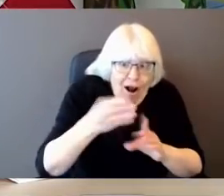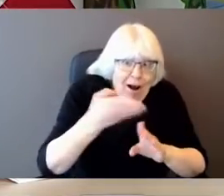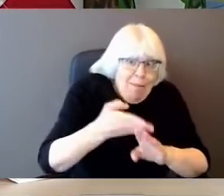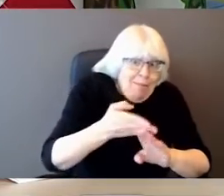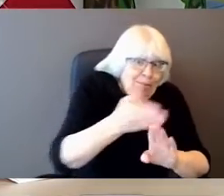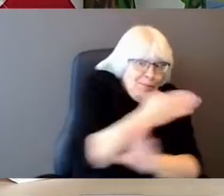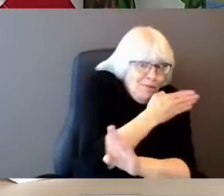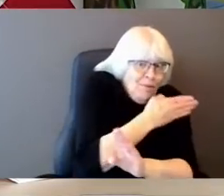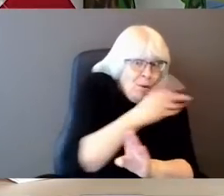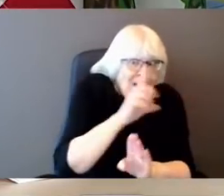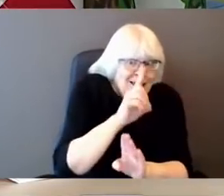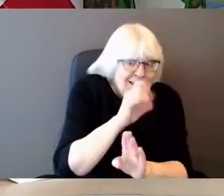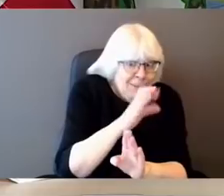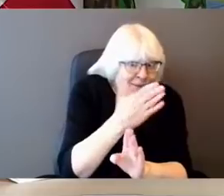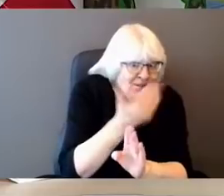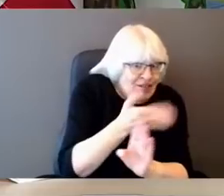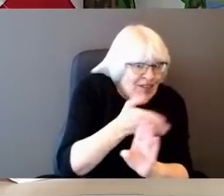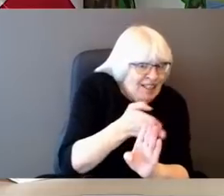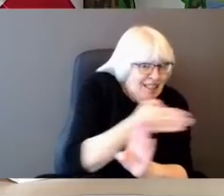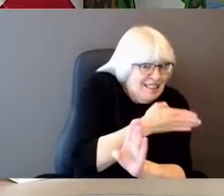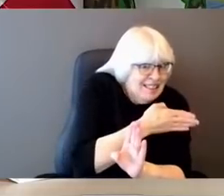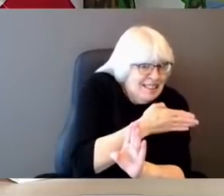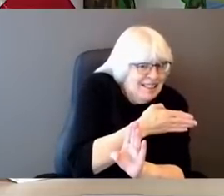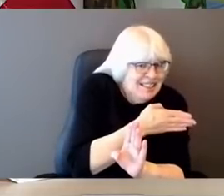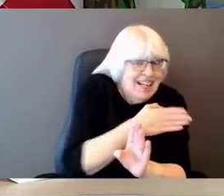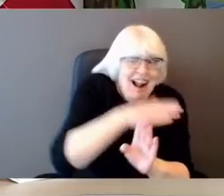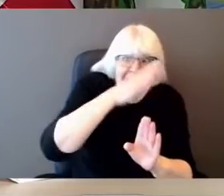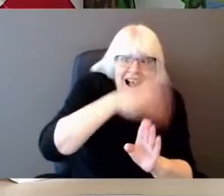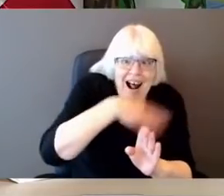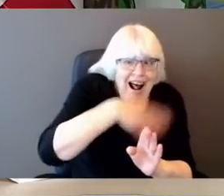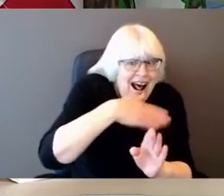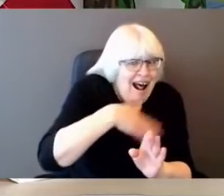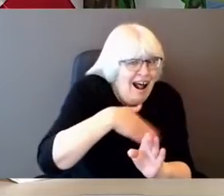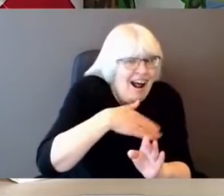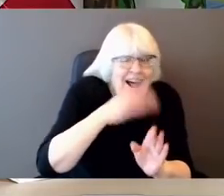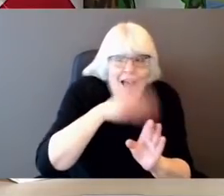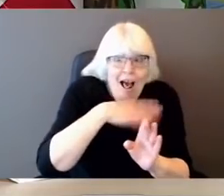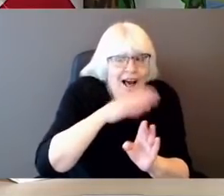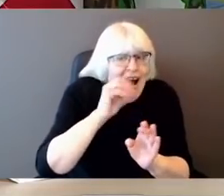reinfection. So we know that Omicron poses a much greater reinfection risk. So